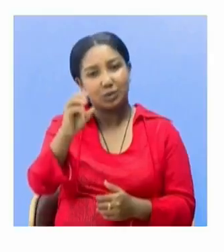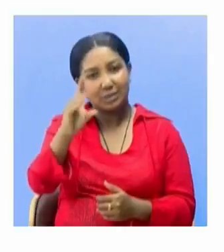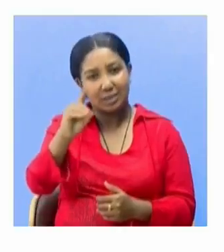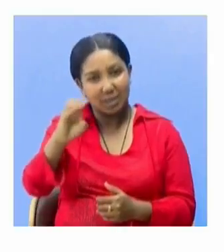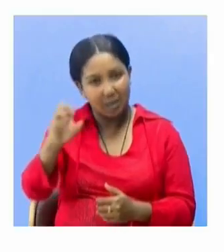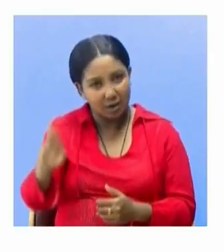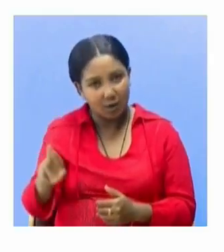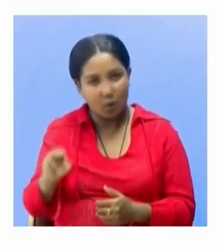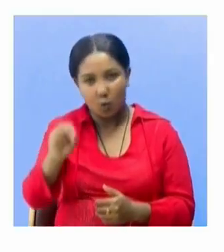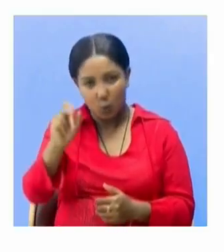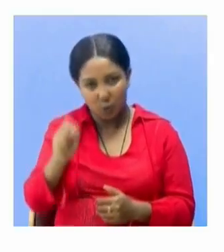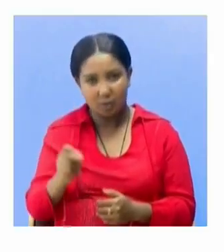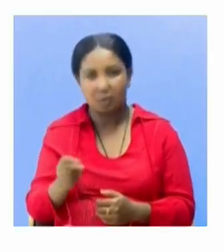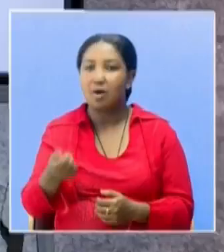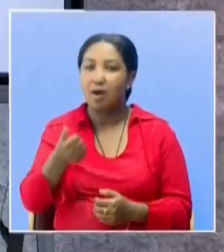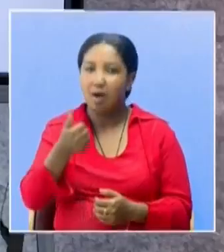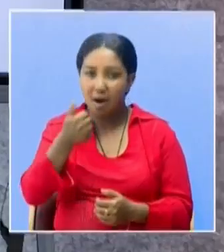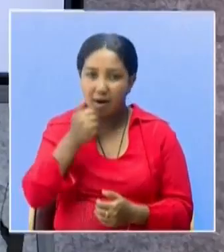Possible.